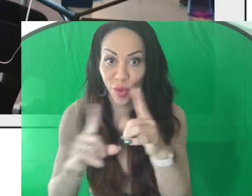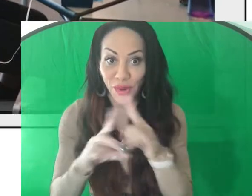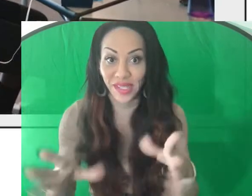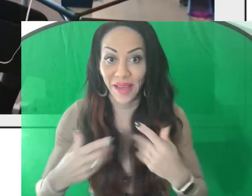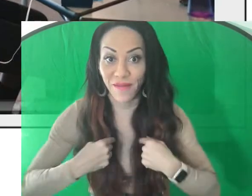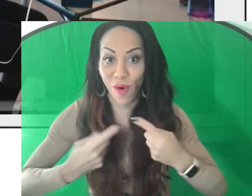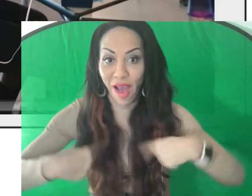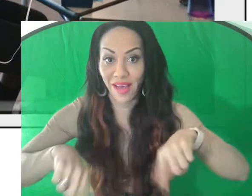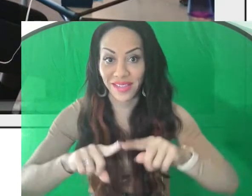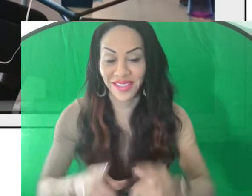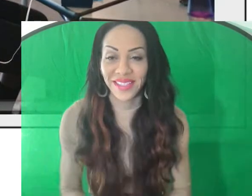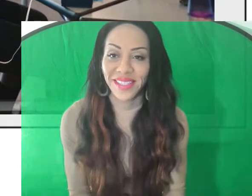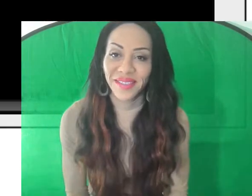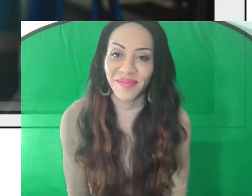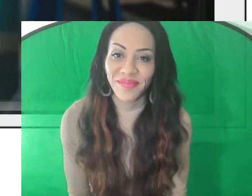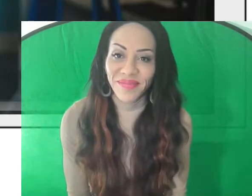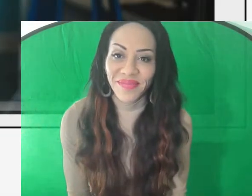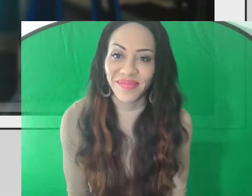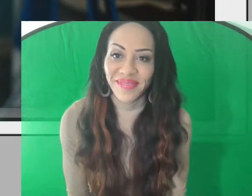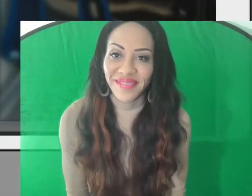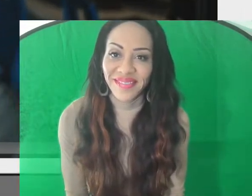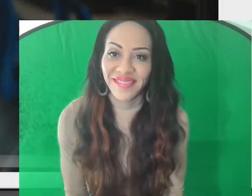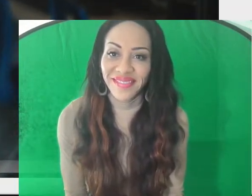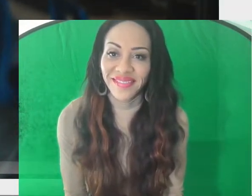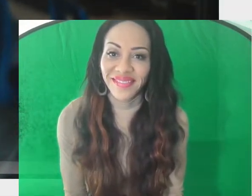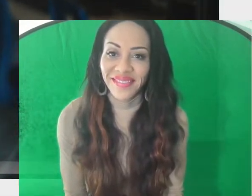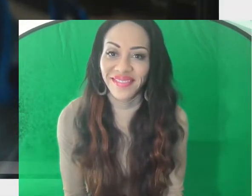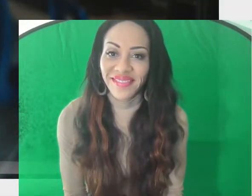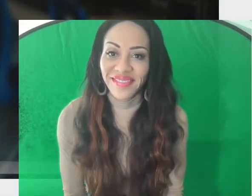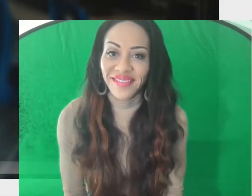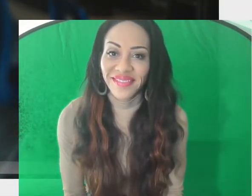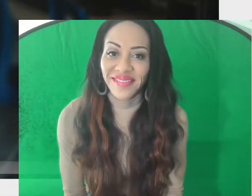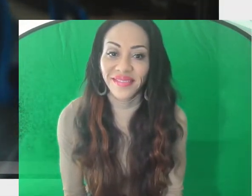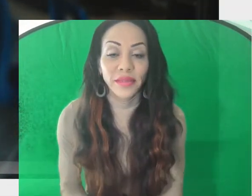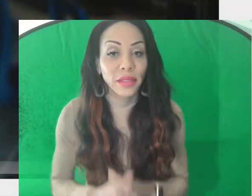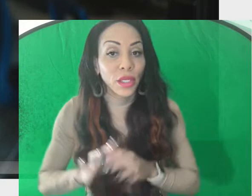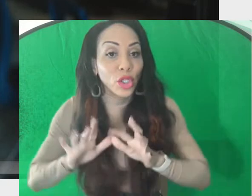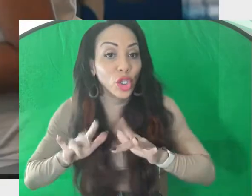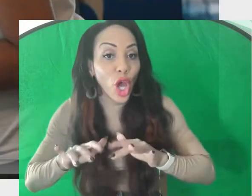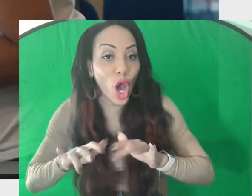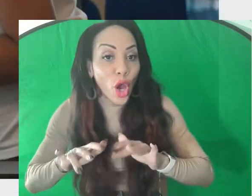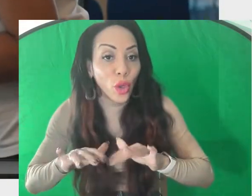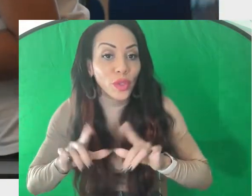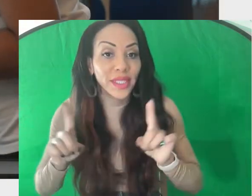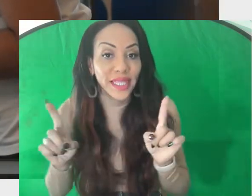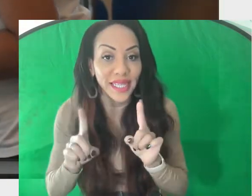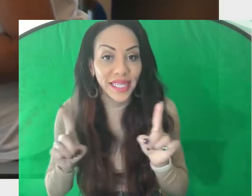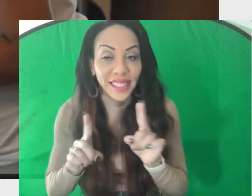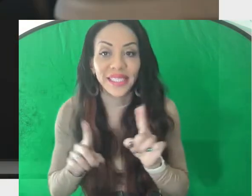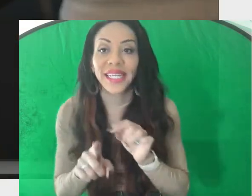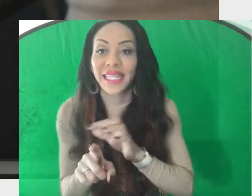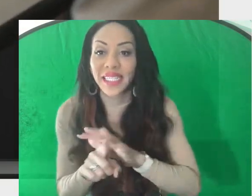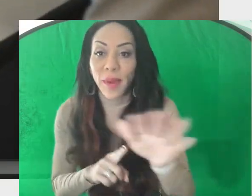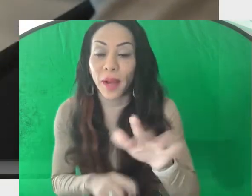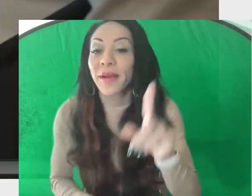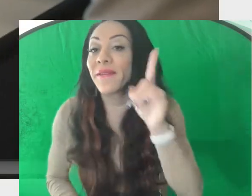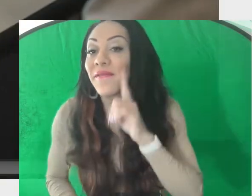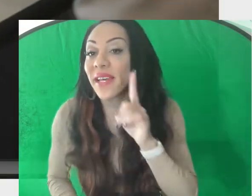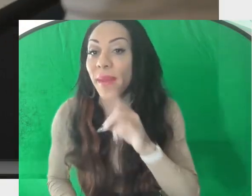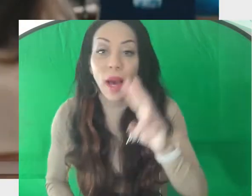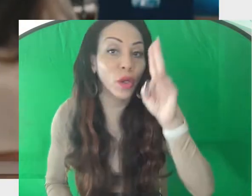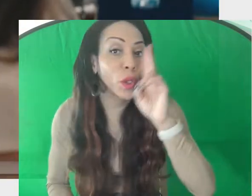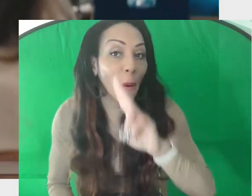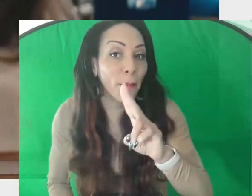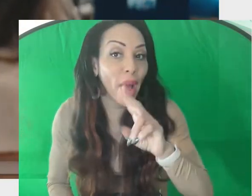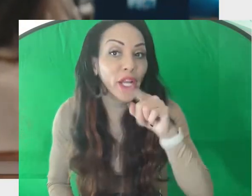No. Not my computer. Move and Code is a program that's inspiring female and non-binary people into a career in